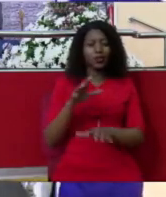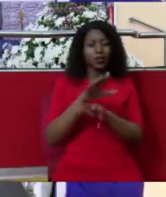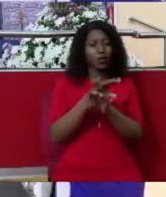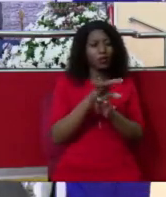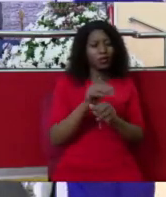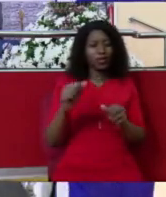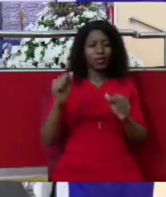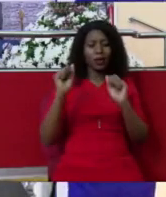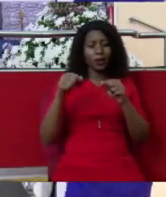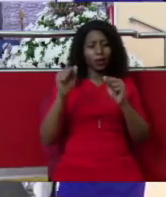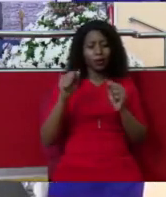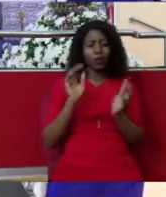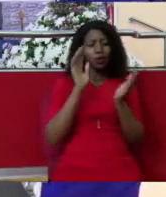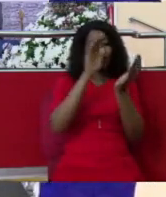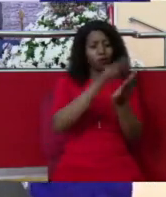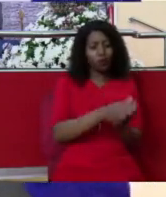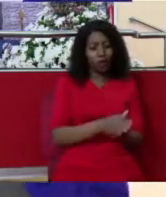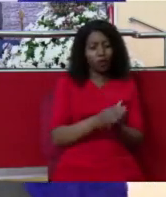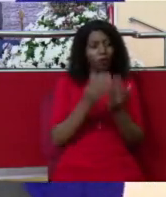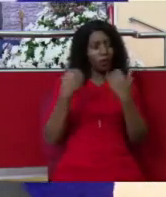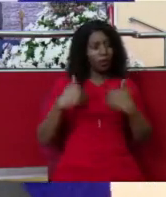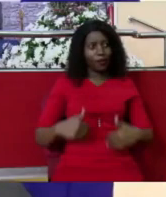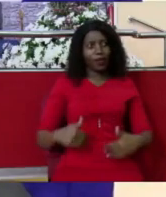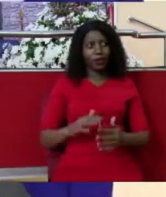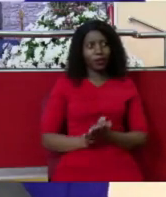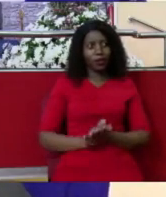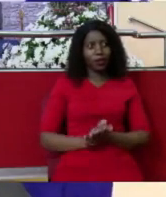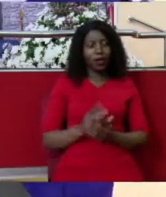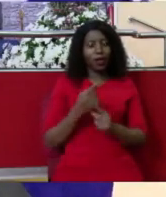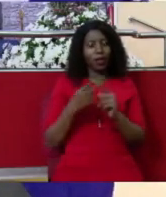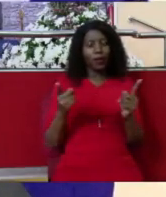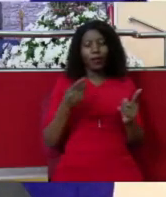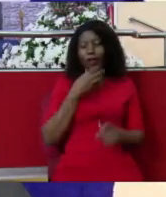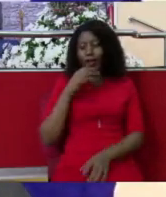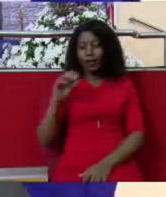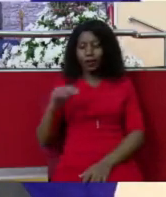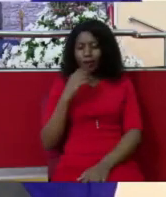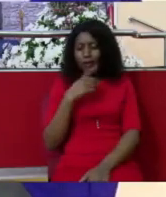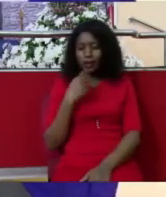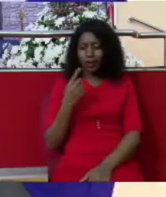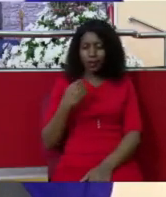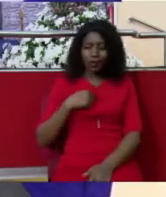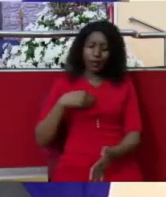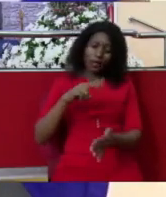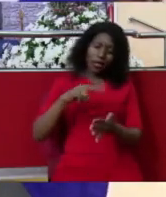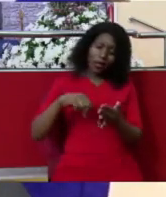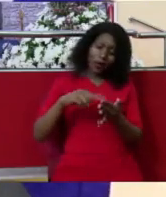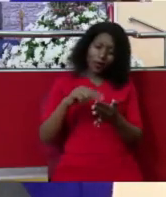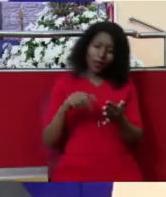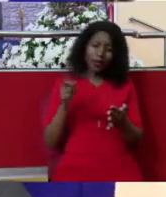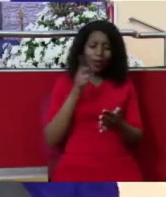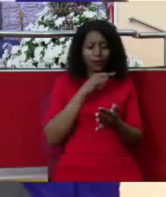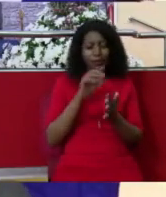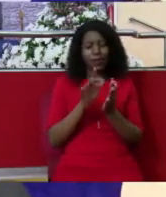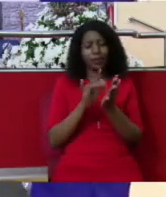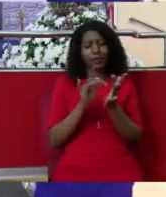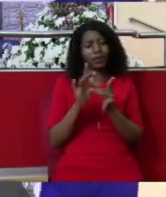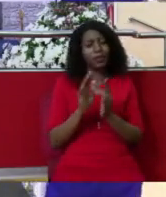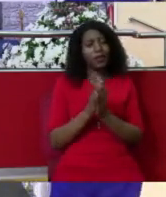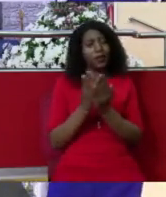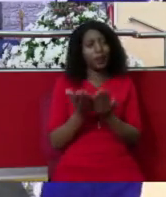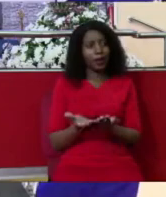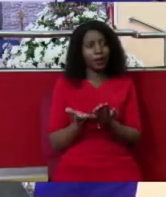anaweza meza binadamu. And the boy was like, no, but I've read it in my Bible. Lakini kijana akasema mimi nishasoma hiyo hadithi katika Biblia. That there